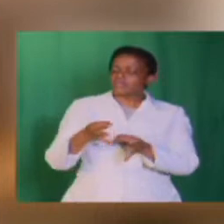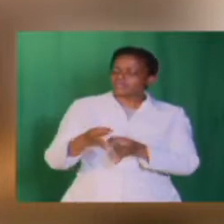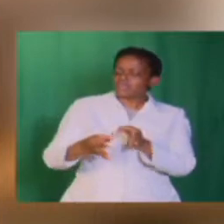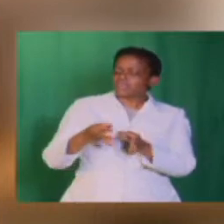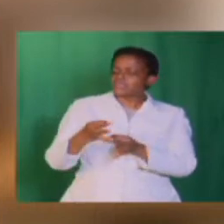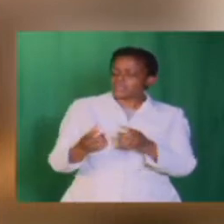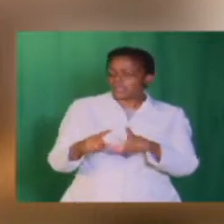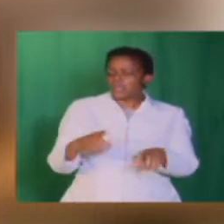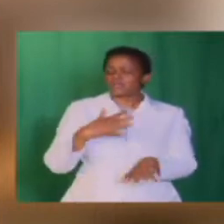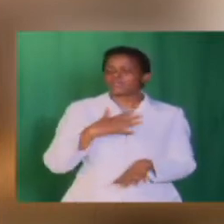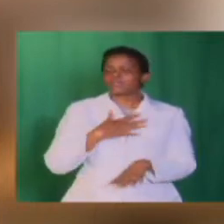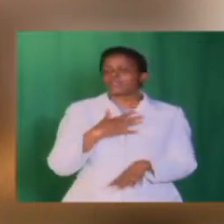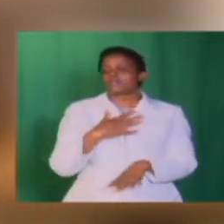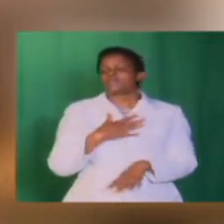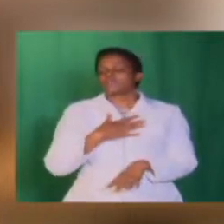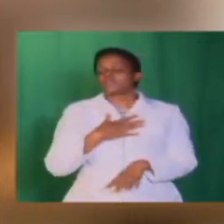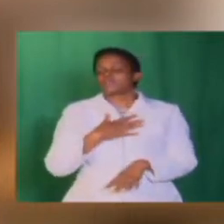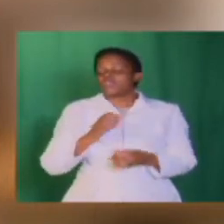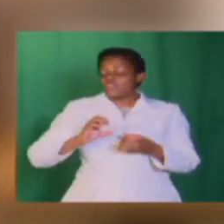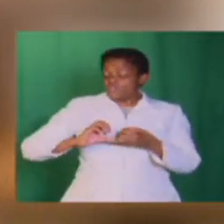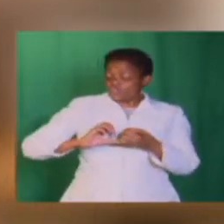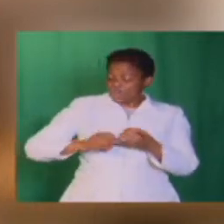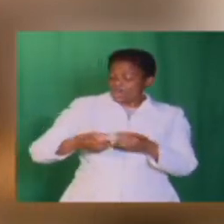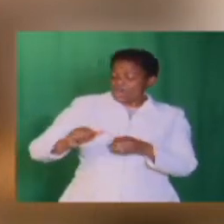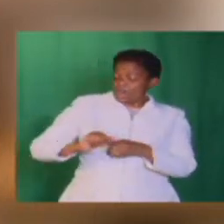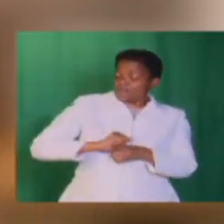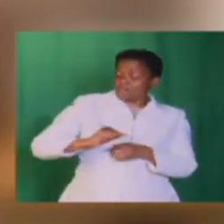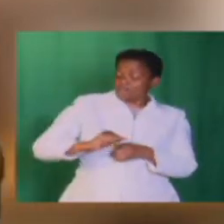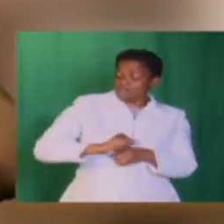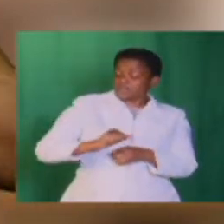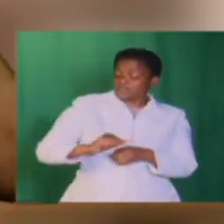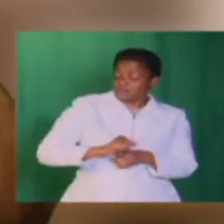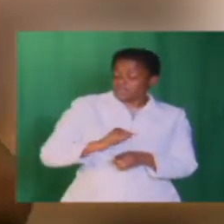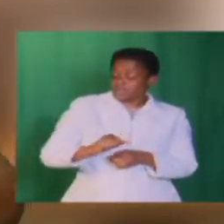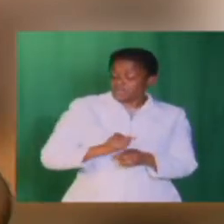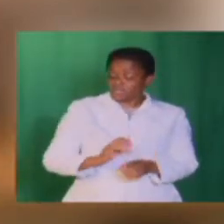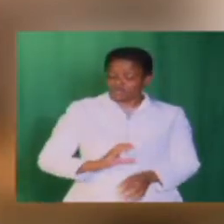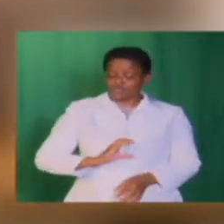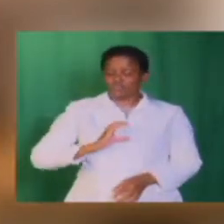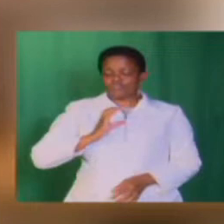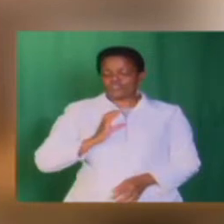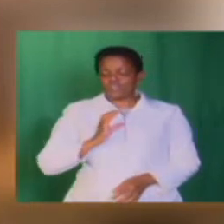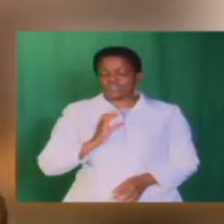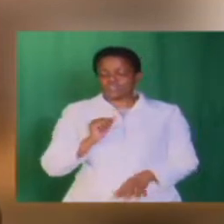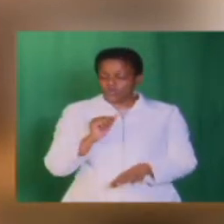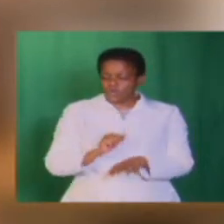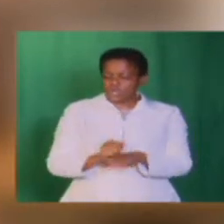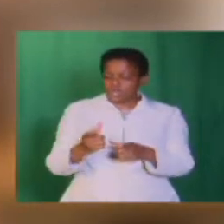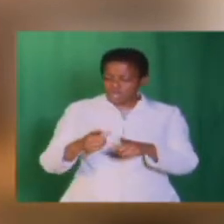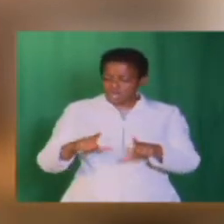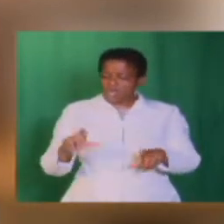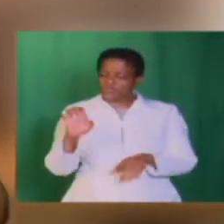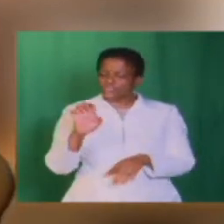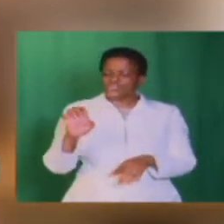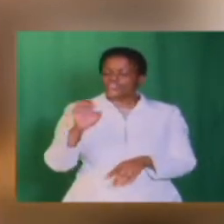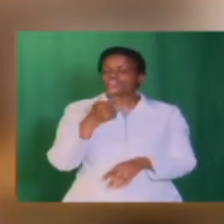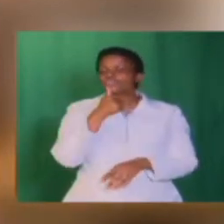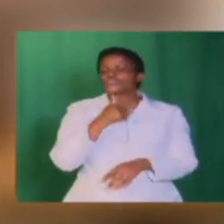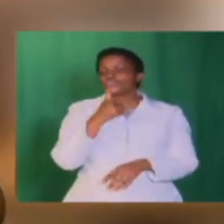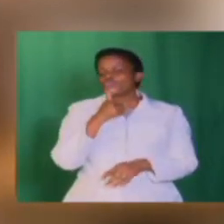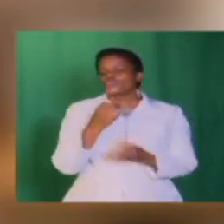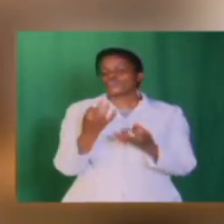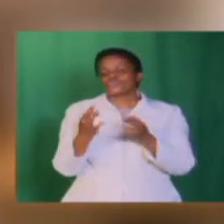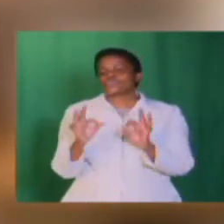small matters, you are going to build your confidence and also enlarge your vocabulary bank. And you must